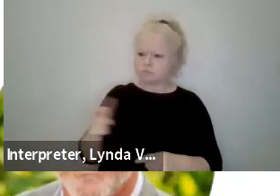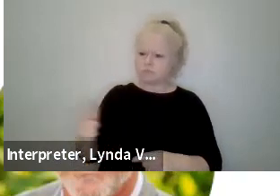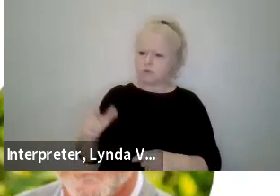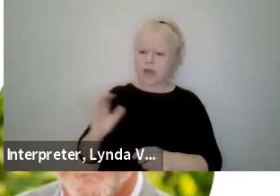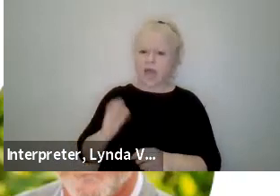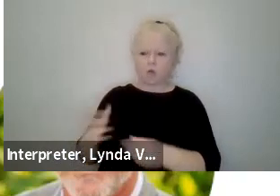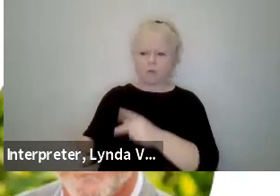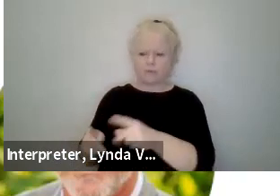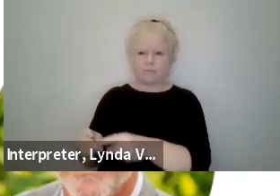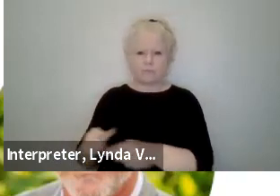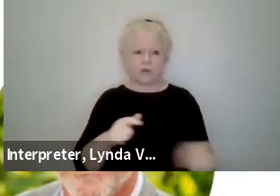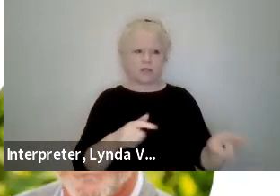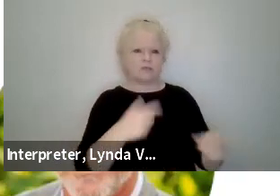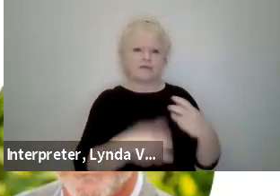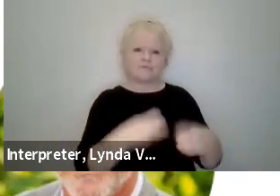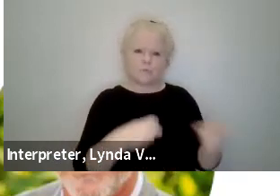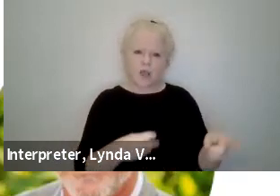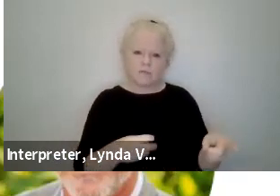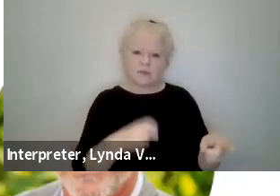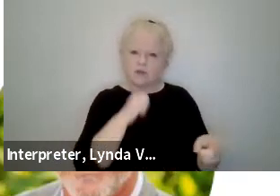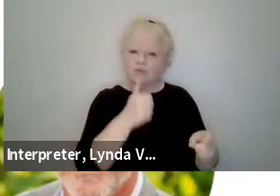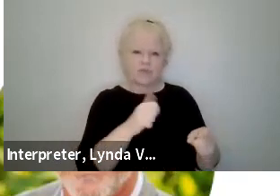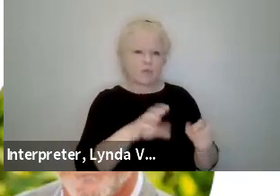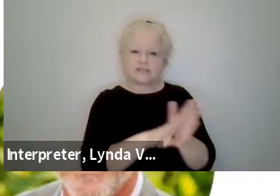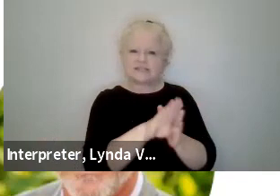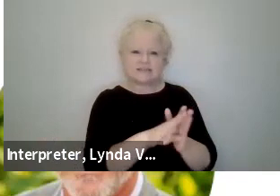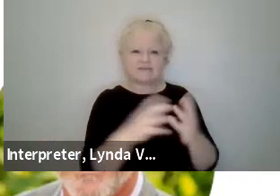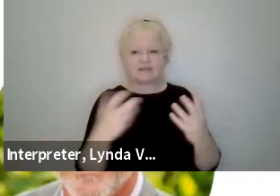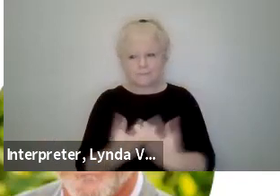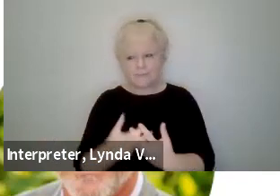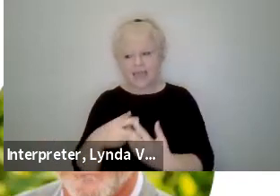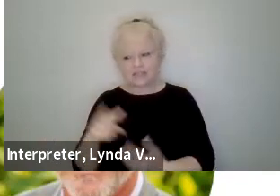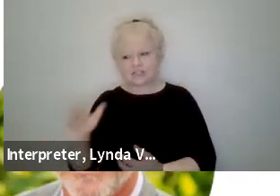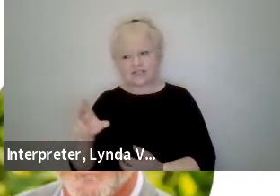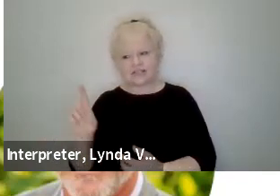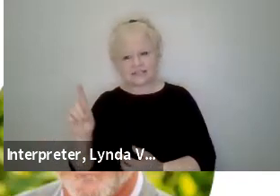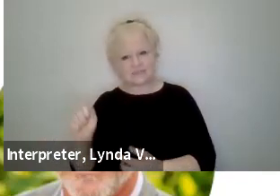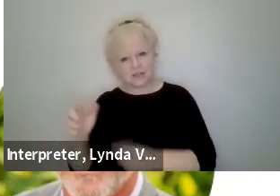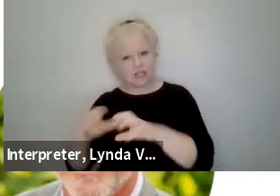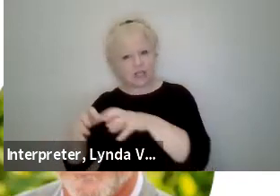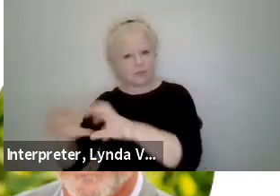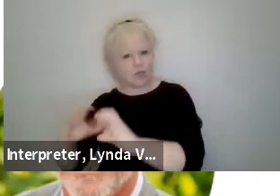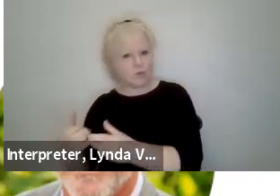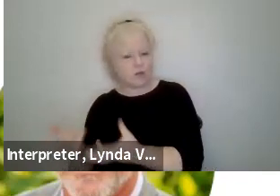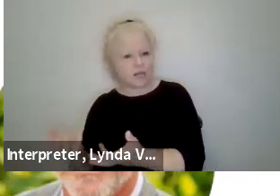things, they really were having trouble because it wasn't developed and tailored specifically to that community. And we were able to give them some input on